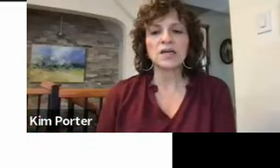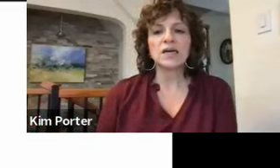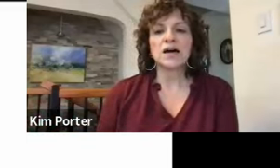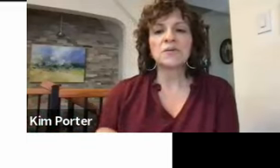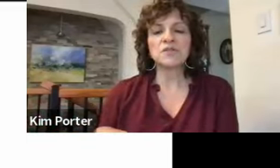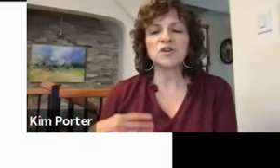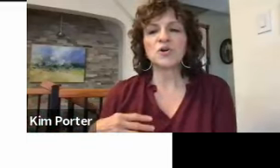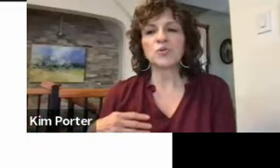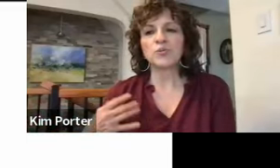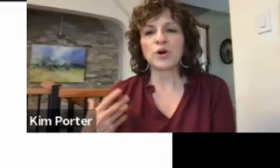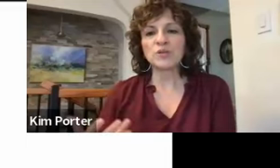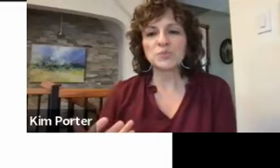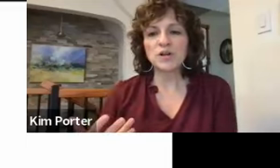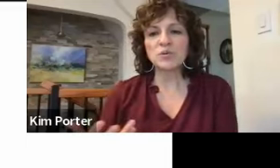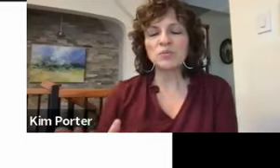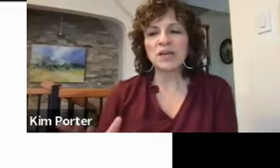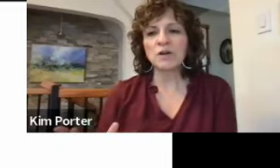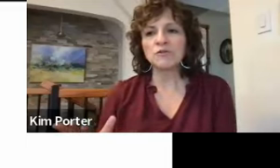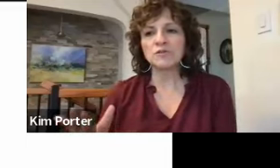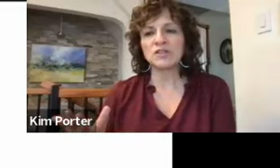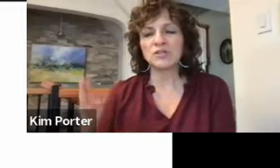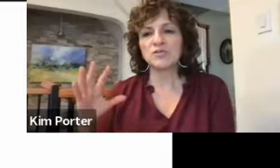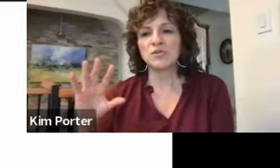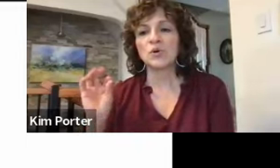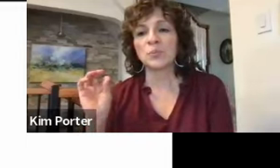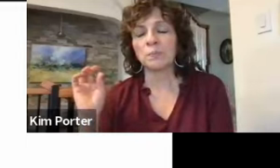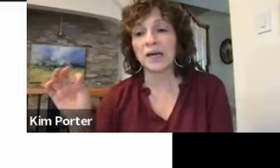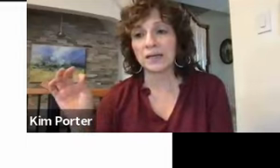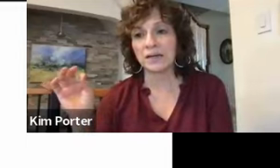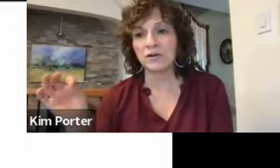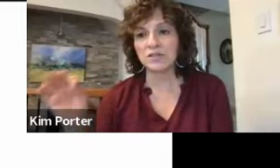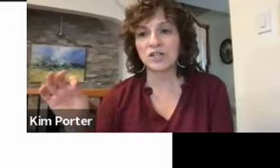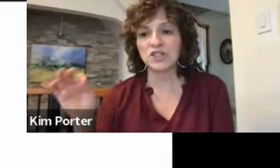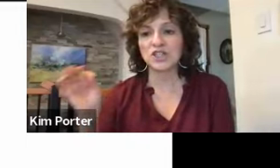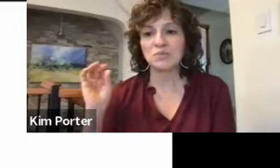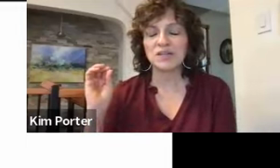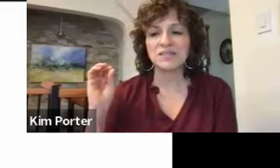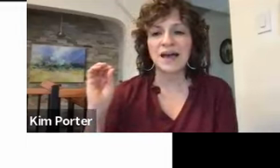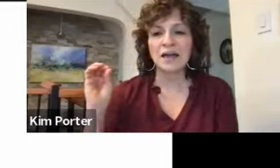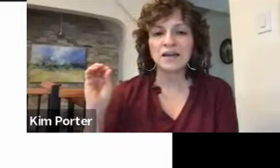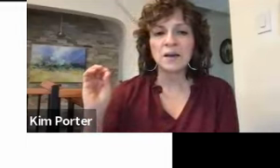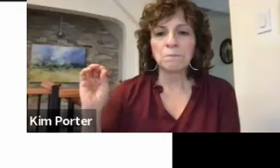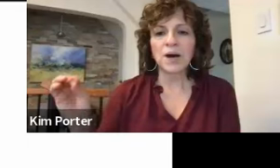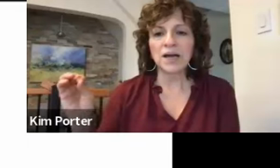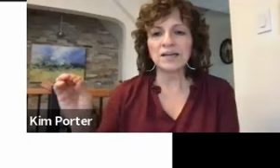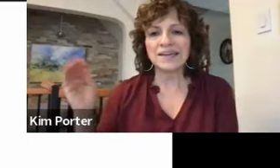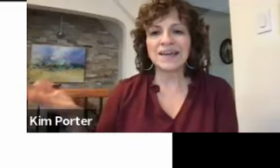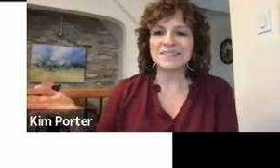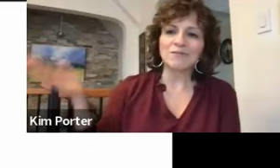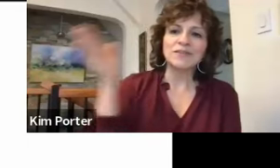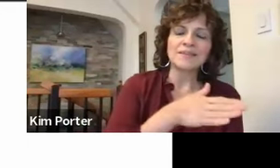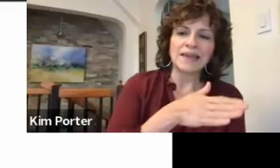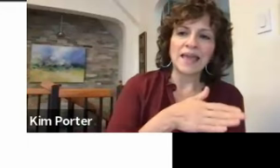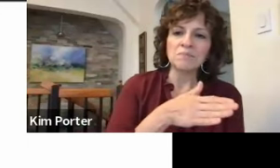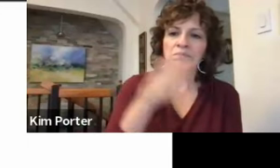weed. So our response, we want to be careful to use the word but as our conjunction, because that but